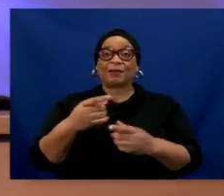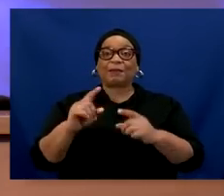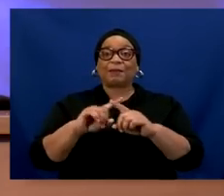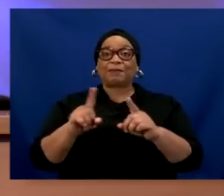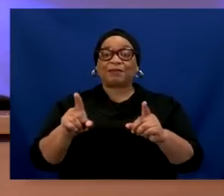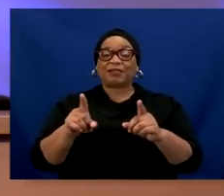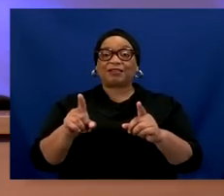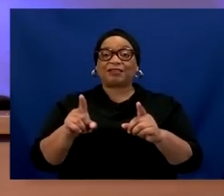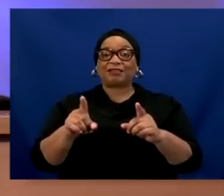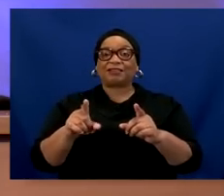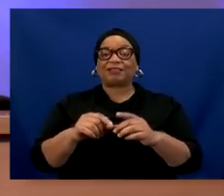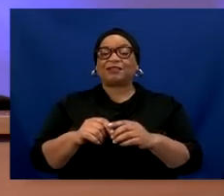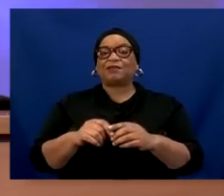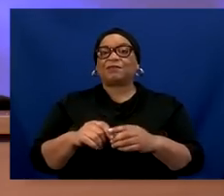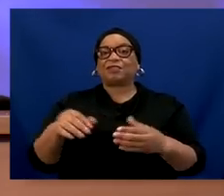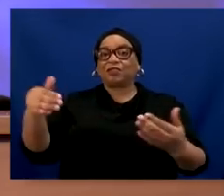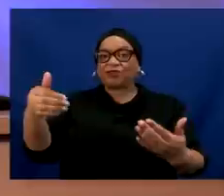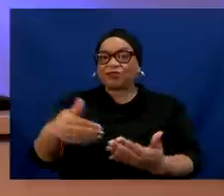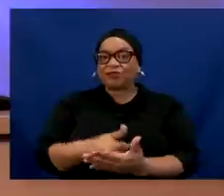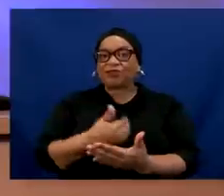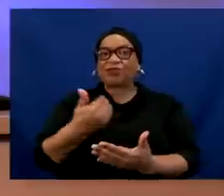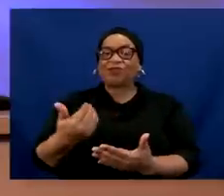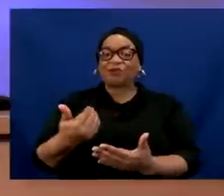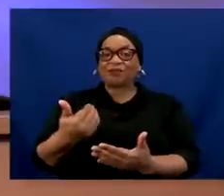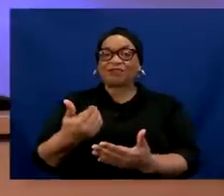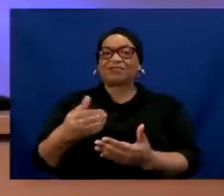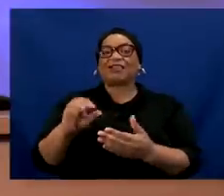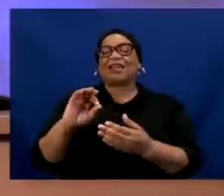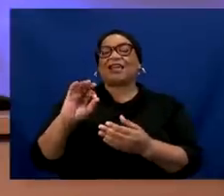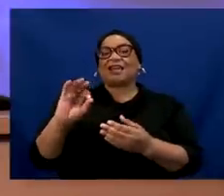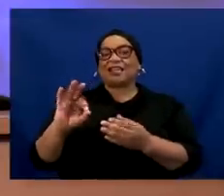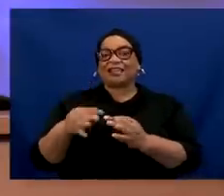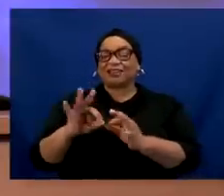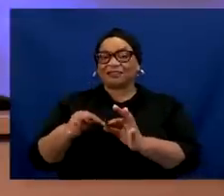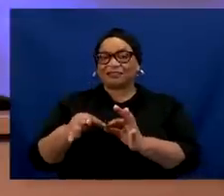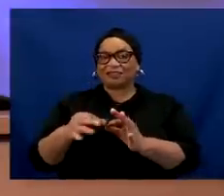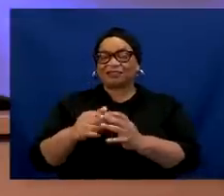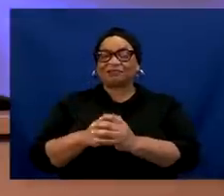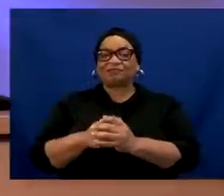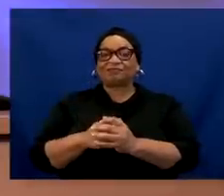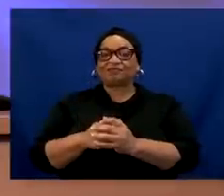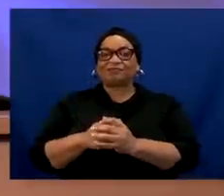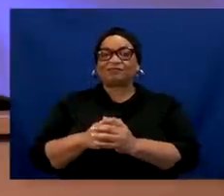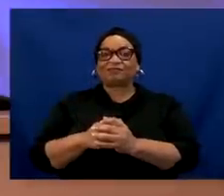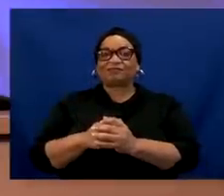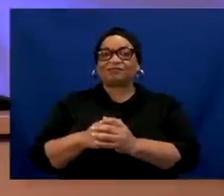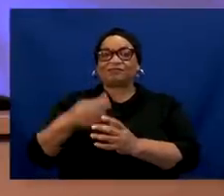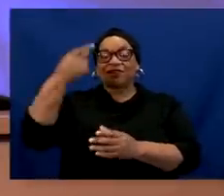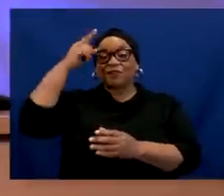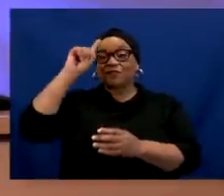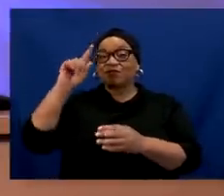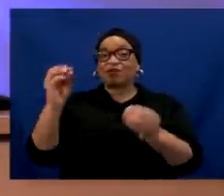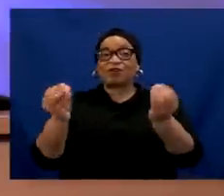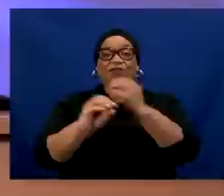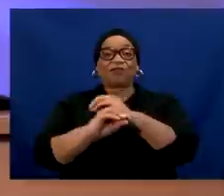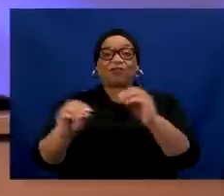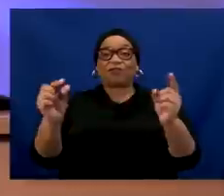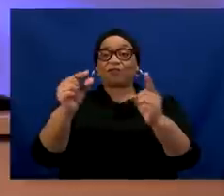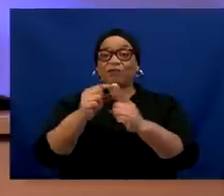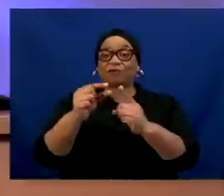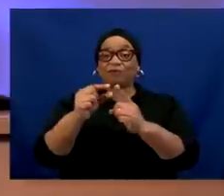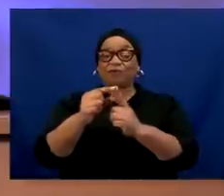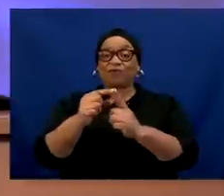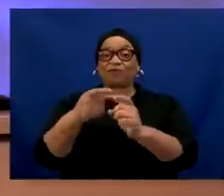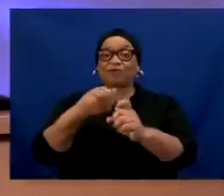you from the newest international version? The newest international version reads verse 37 like this. For no word from